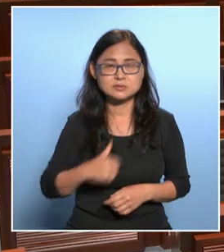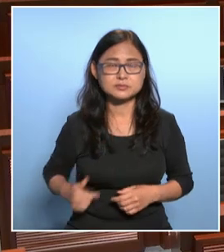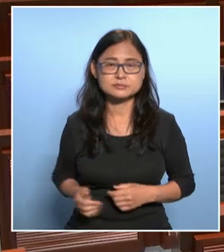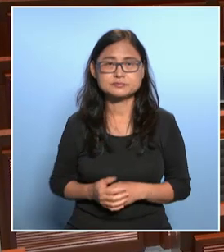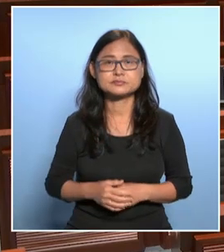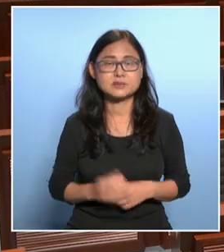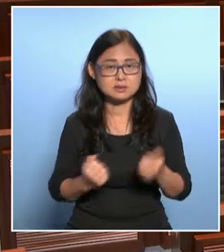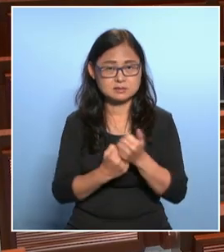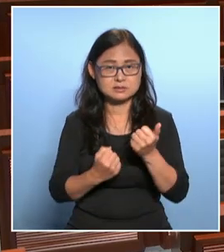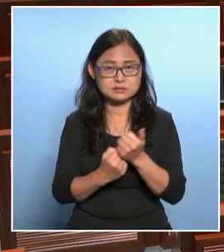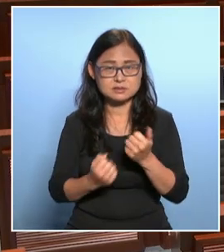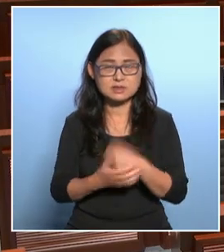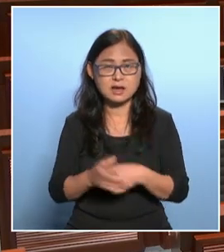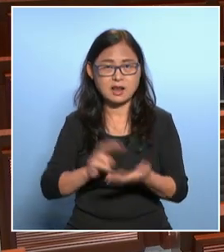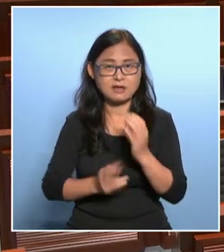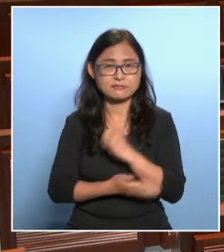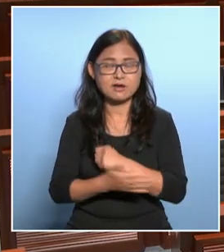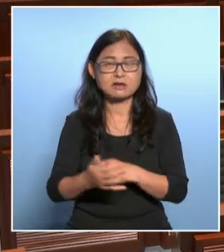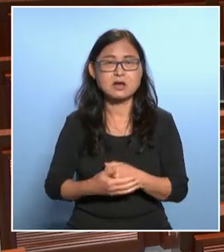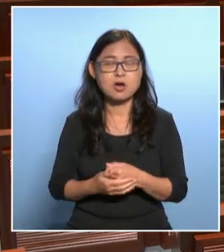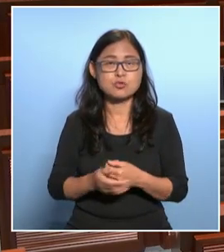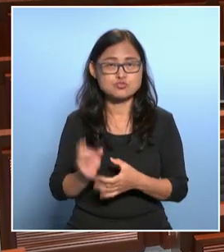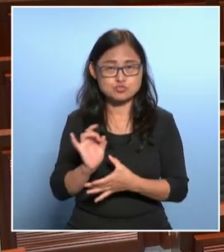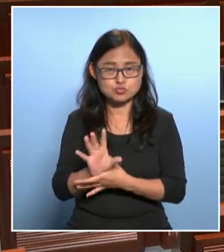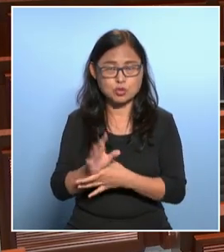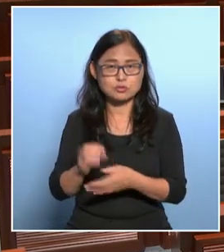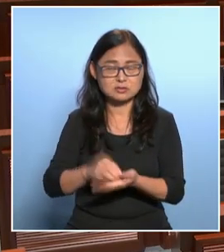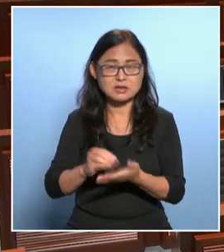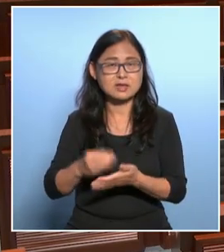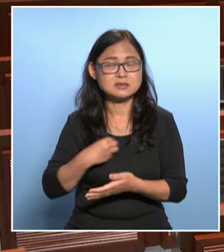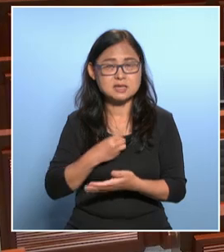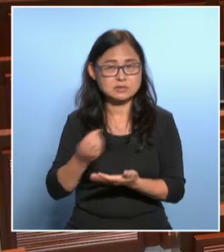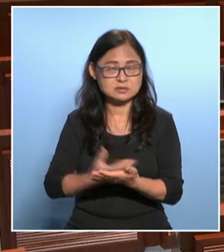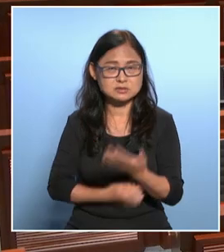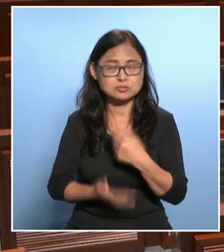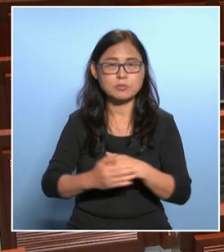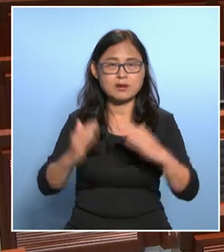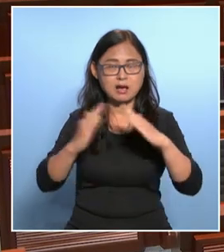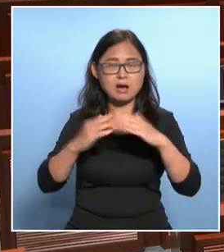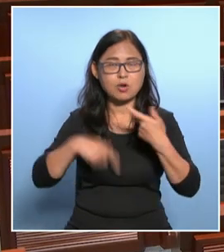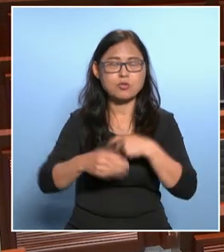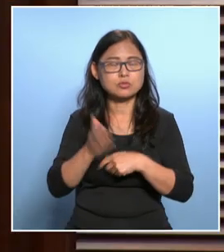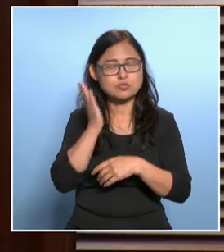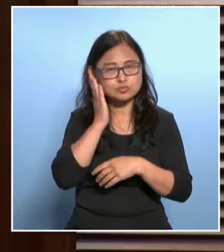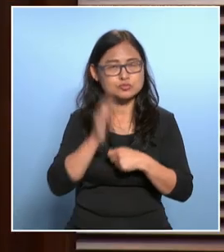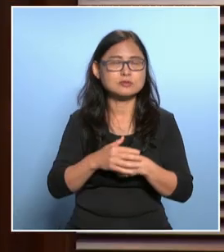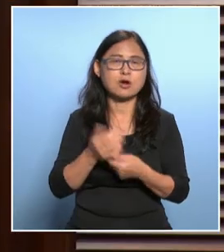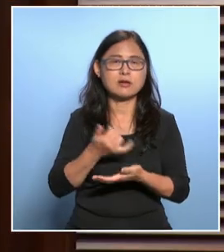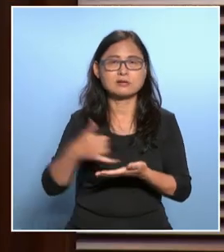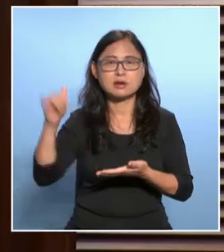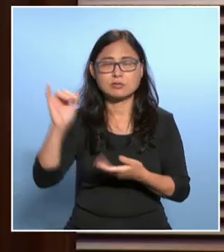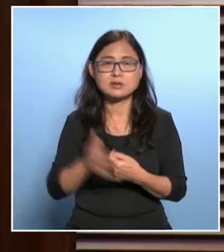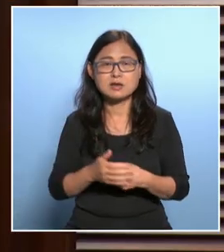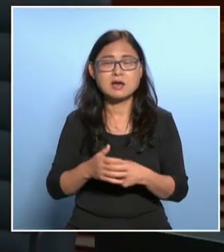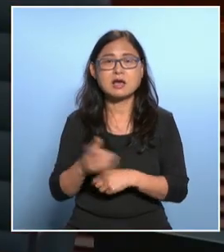Dr. Tzit-yuen? Chairman, I support the legislative proposal regarding the advanced